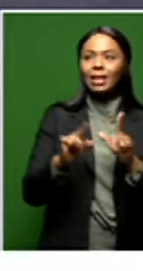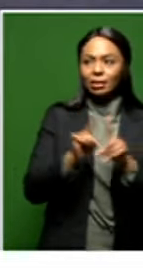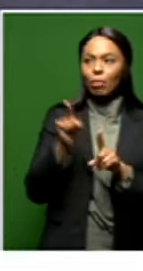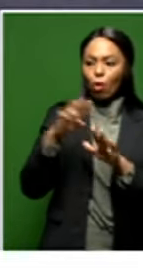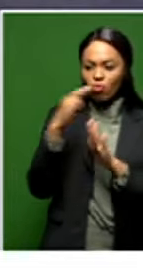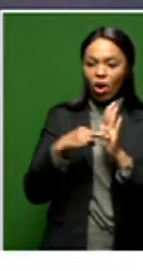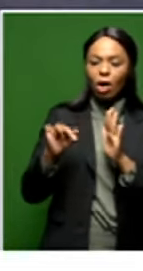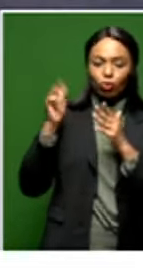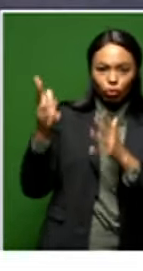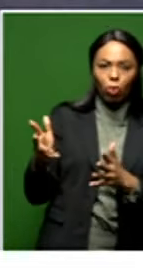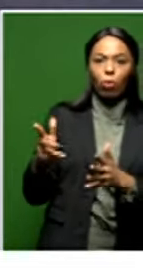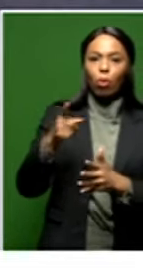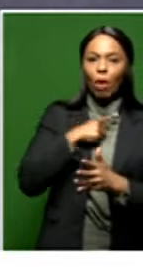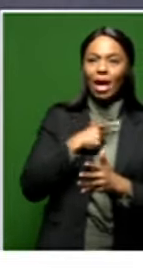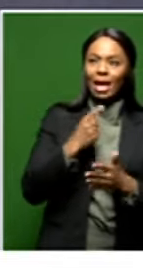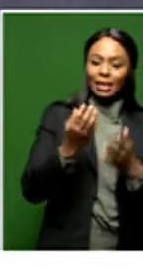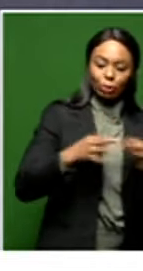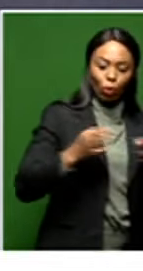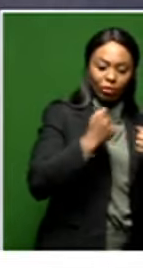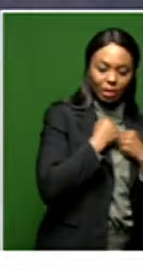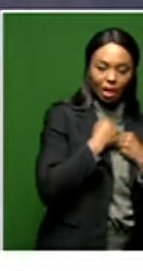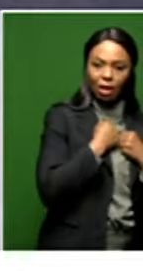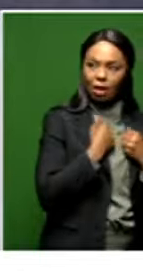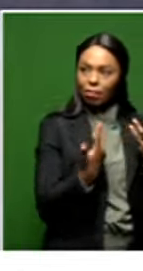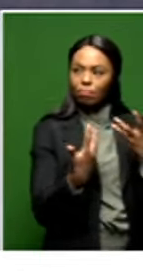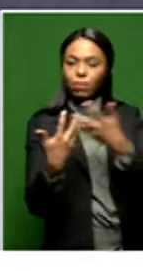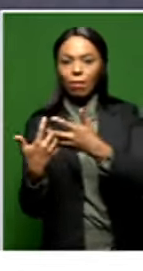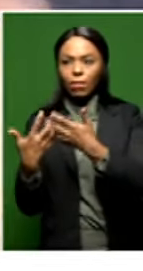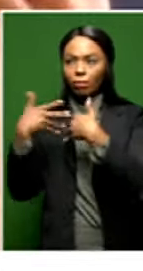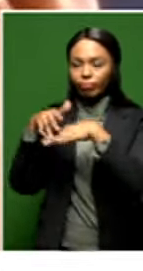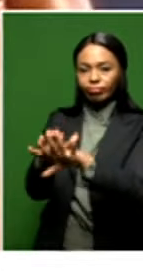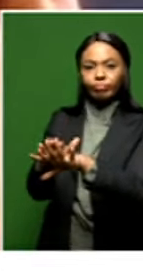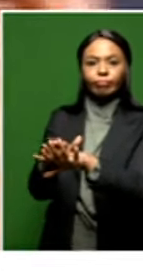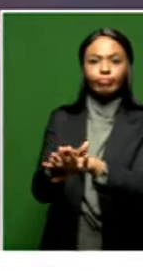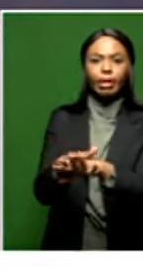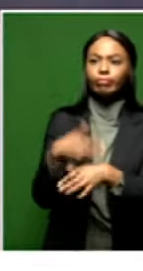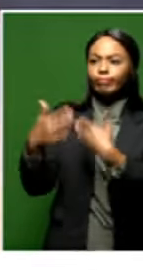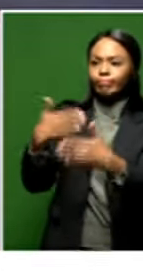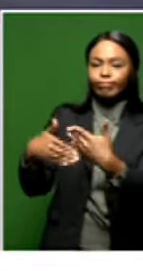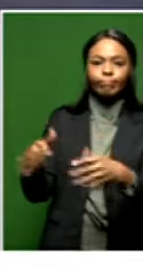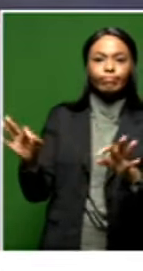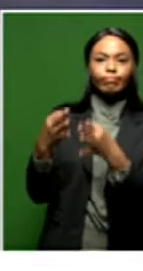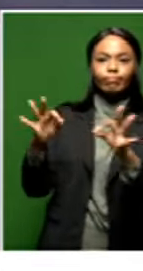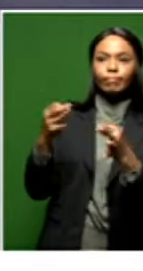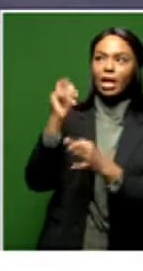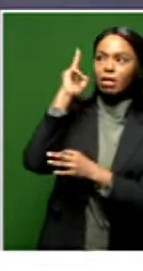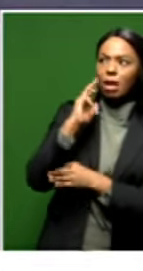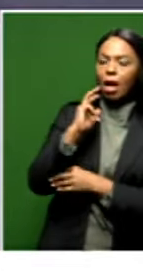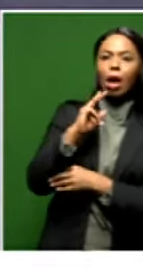that regard to take my songs and keep them Simone, but then also allow other people to hear